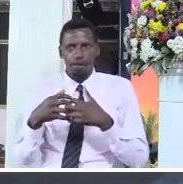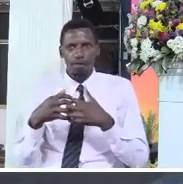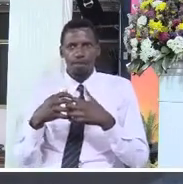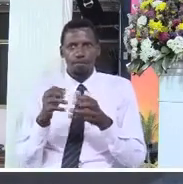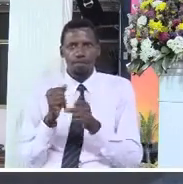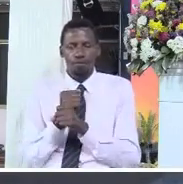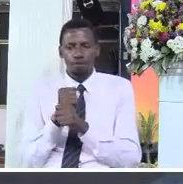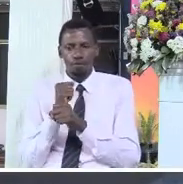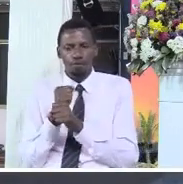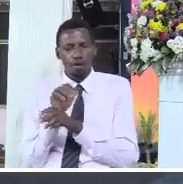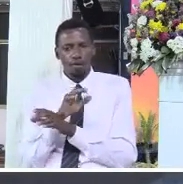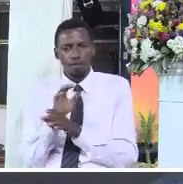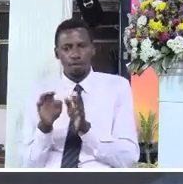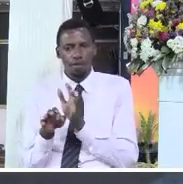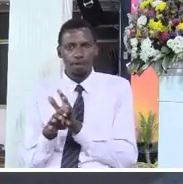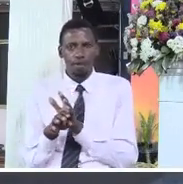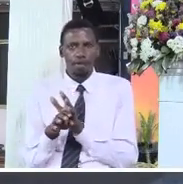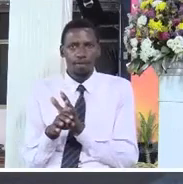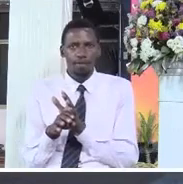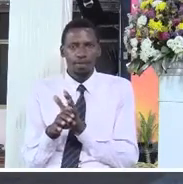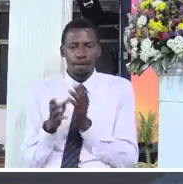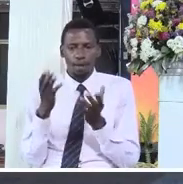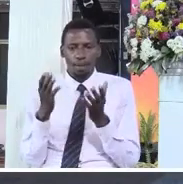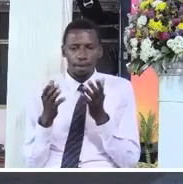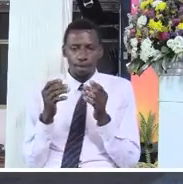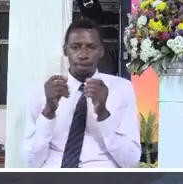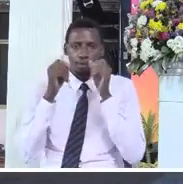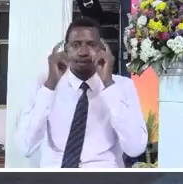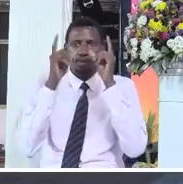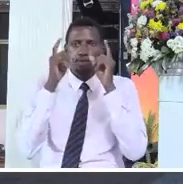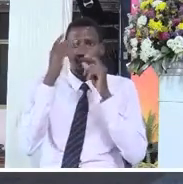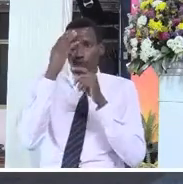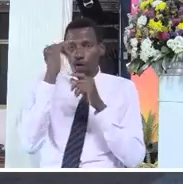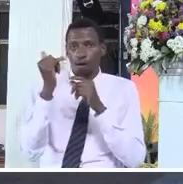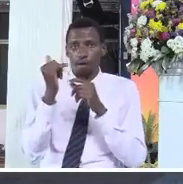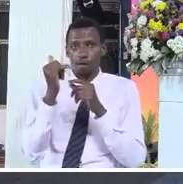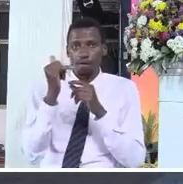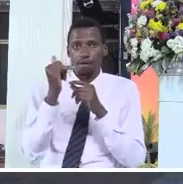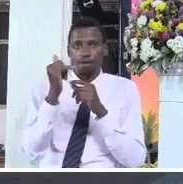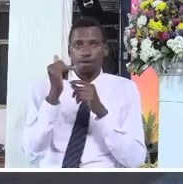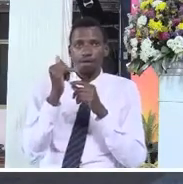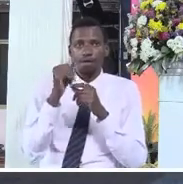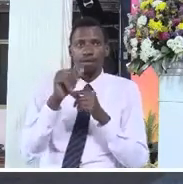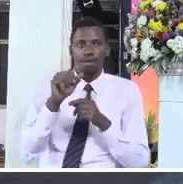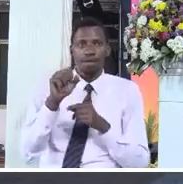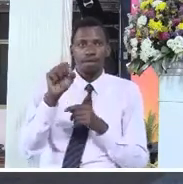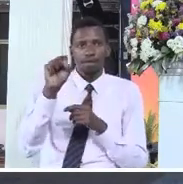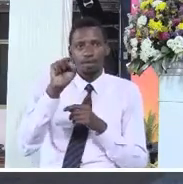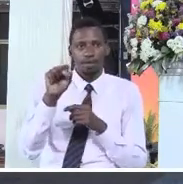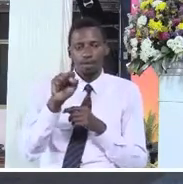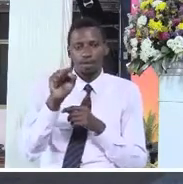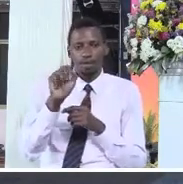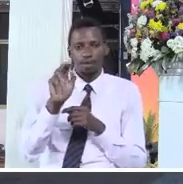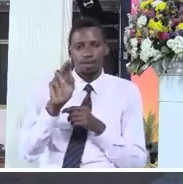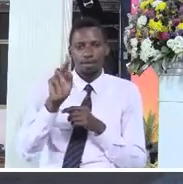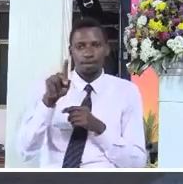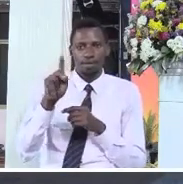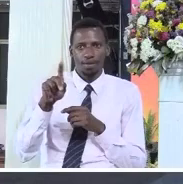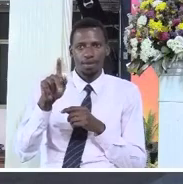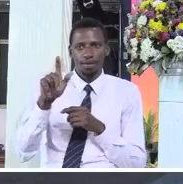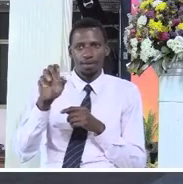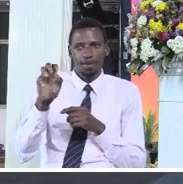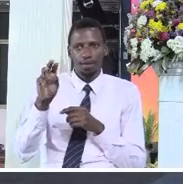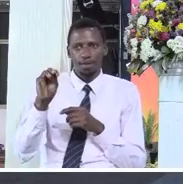find that maybe you have gotten a wake-up call because of supplementary. So I found